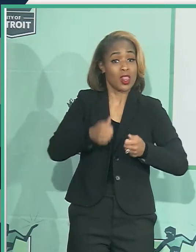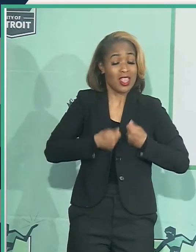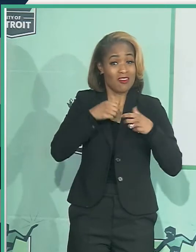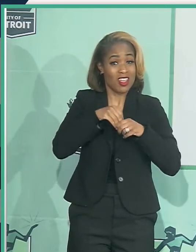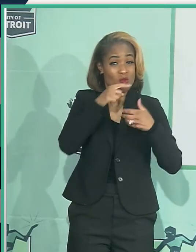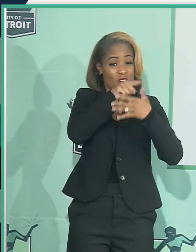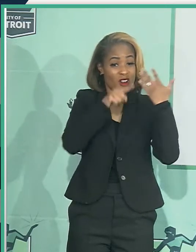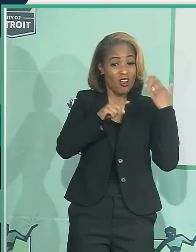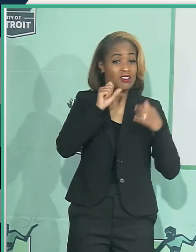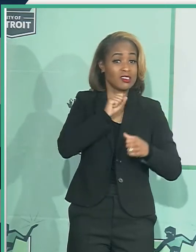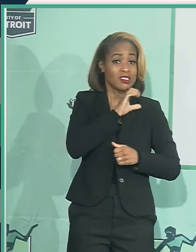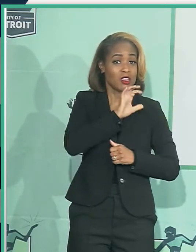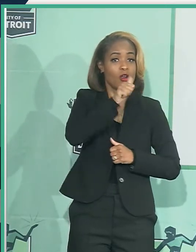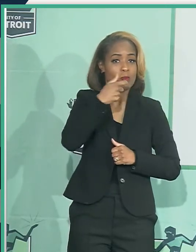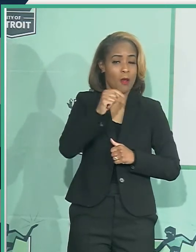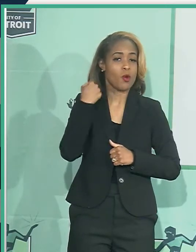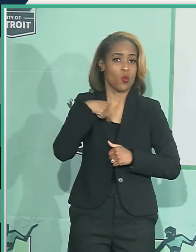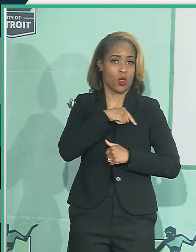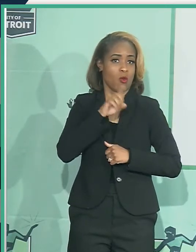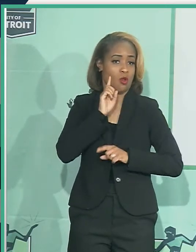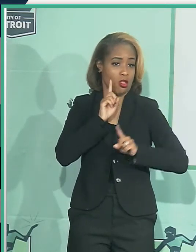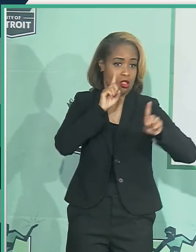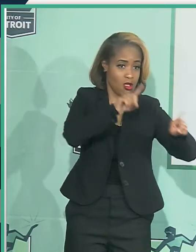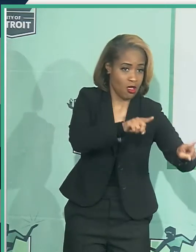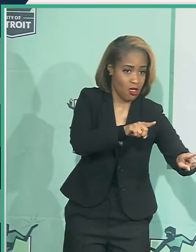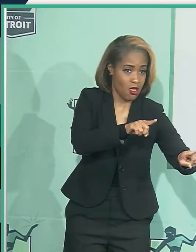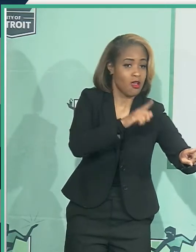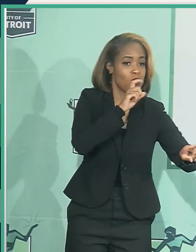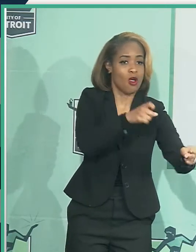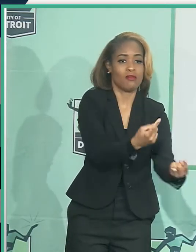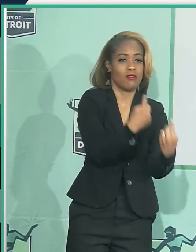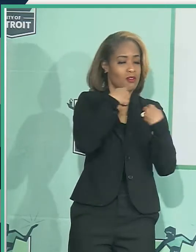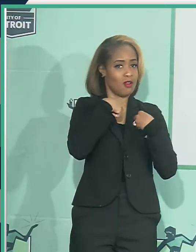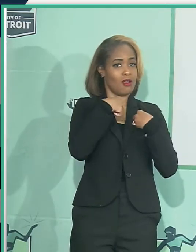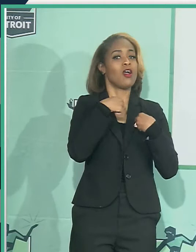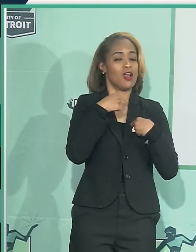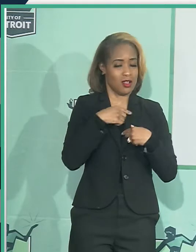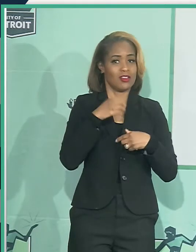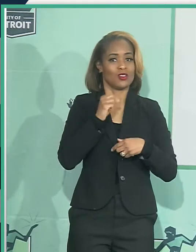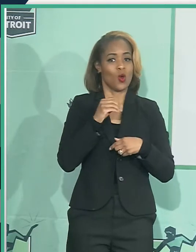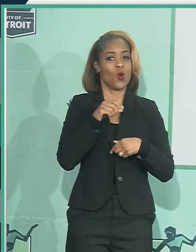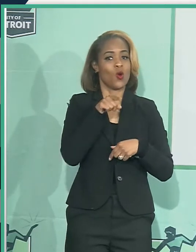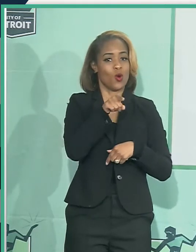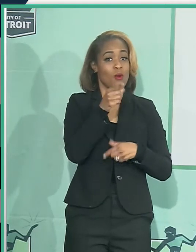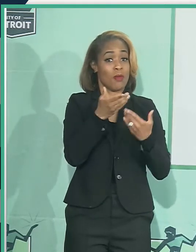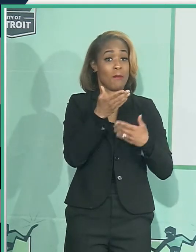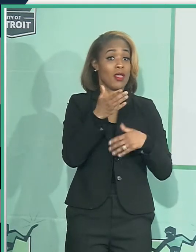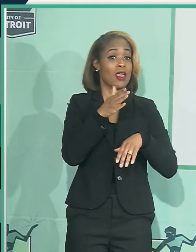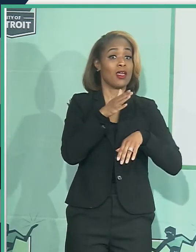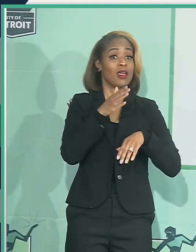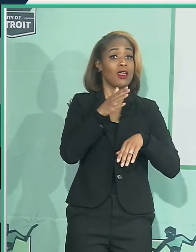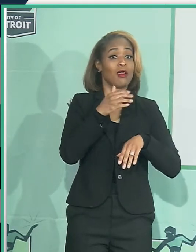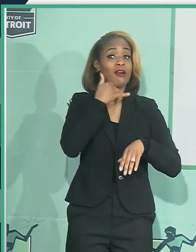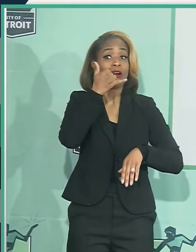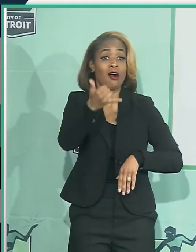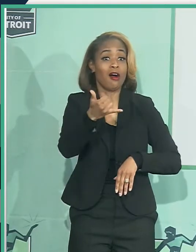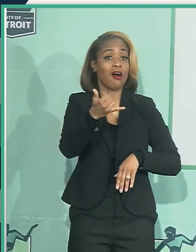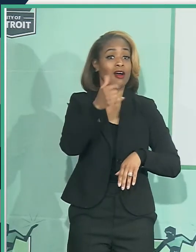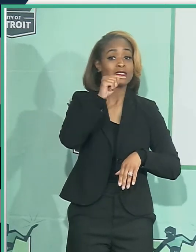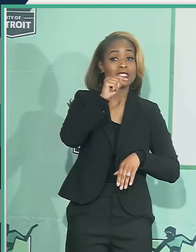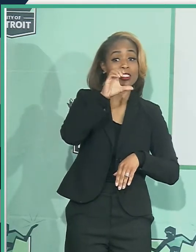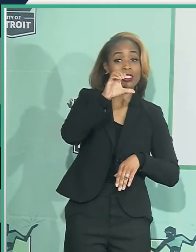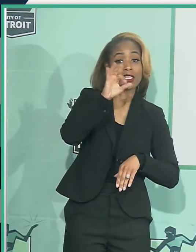coming directly to you. It's really important that we bring the vaccine to you. So you may be on the phone line calling